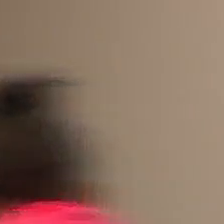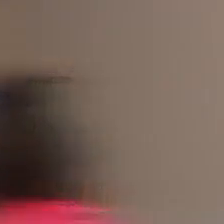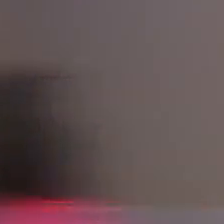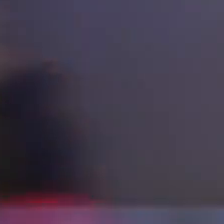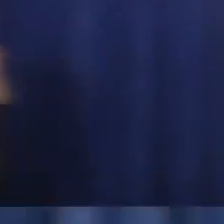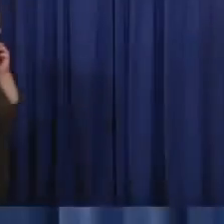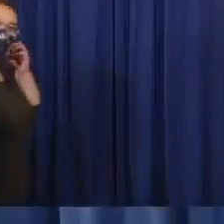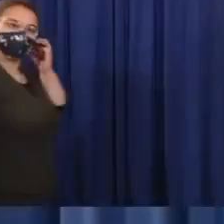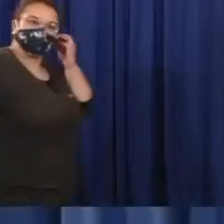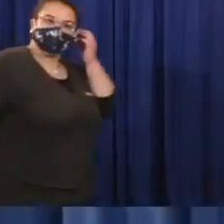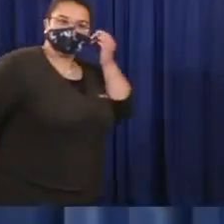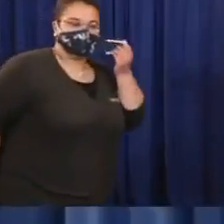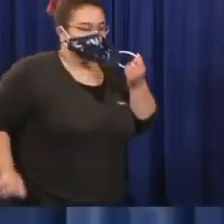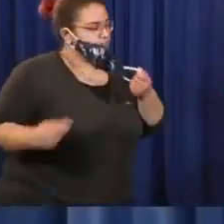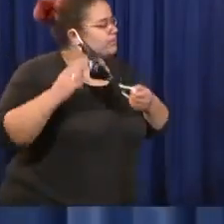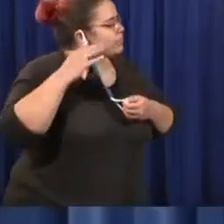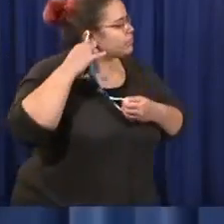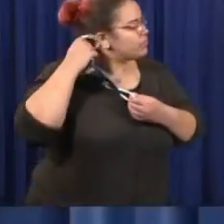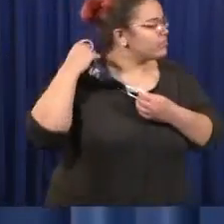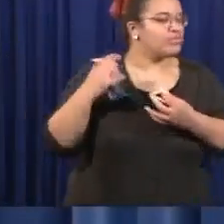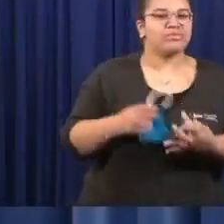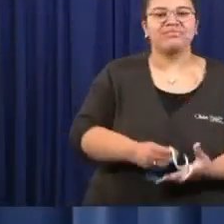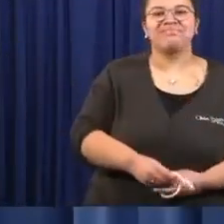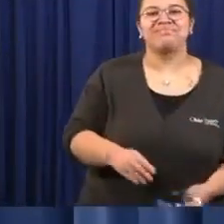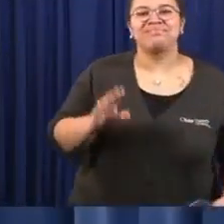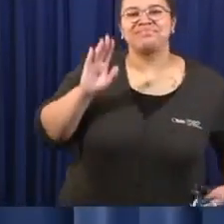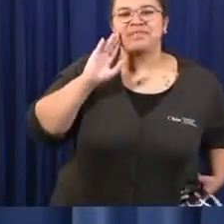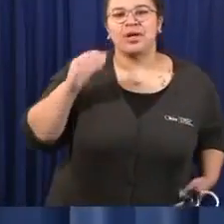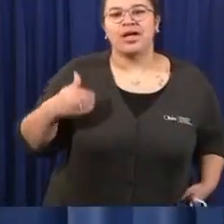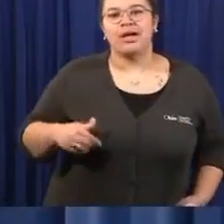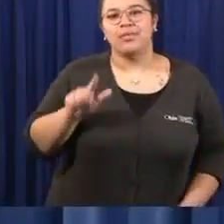just a couple hours ago, he said he's just not ready to do so.